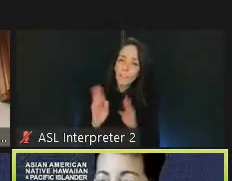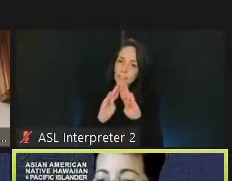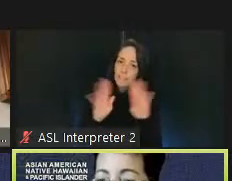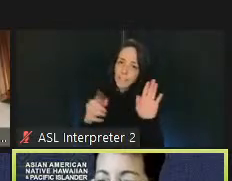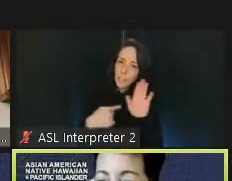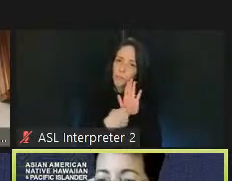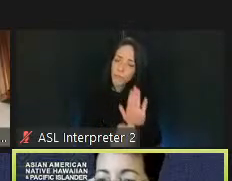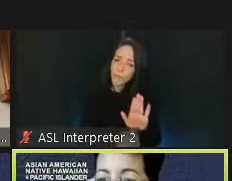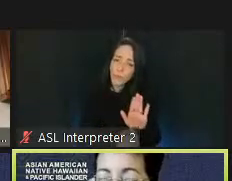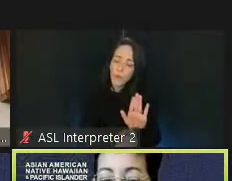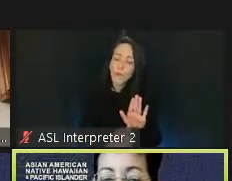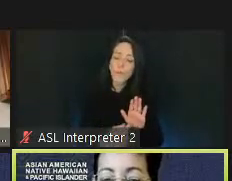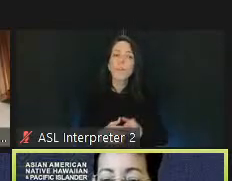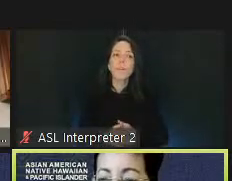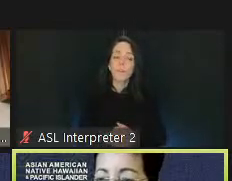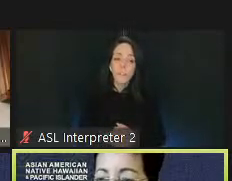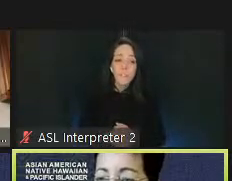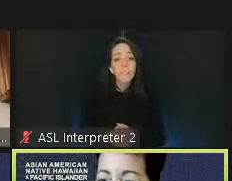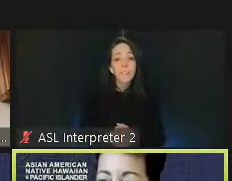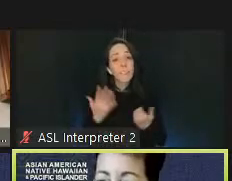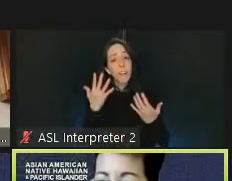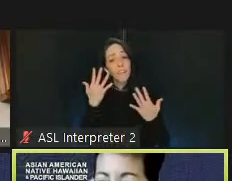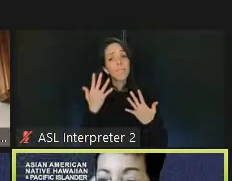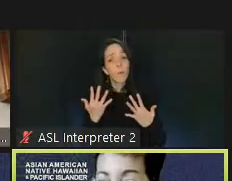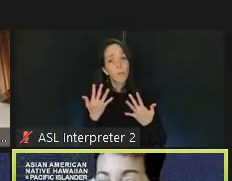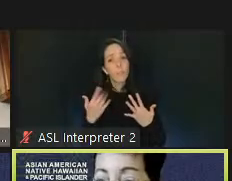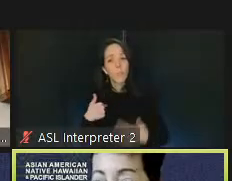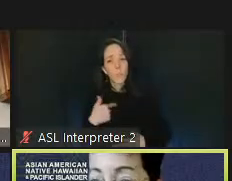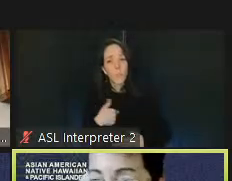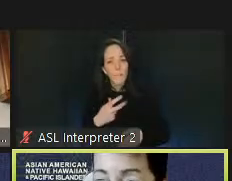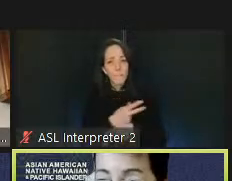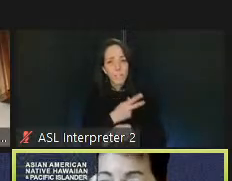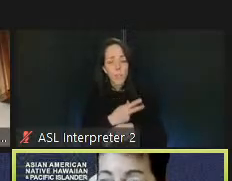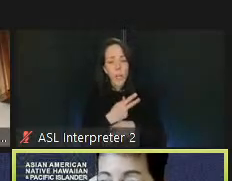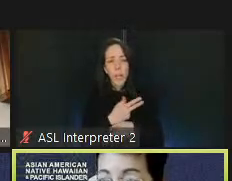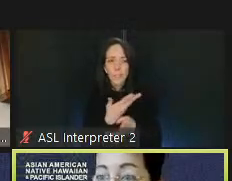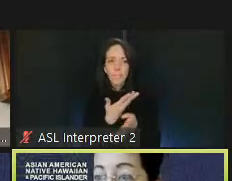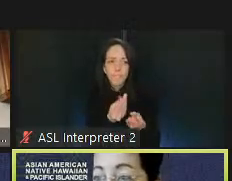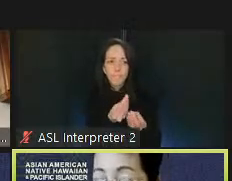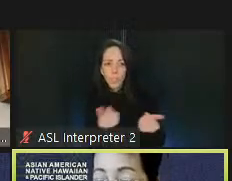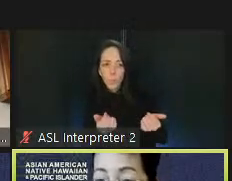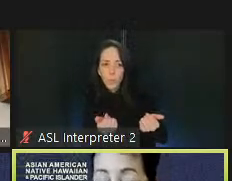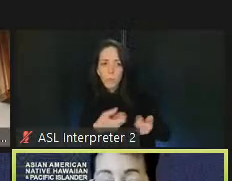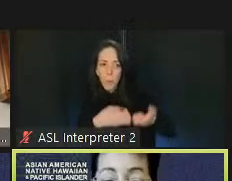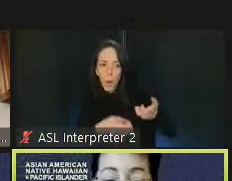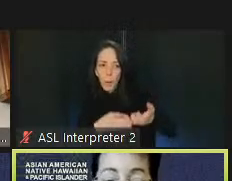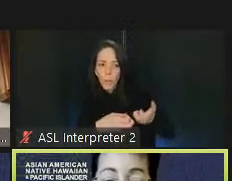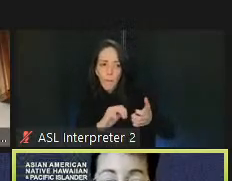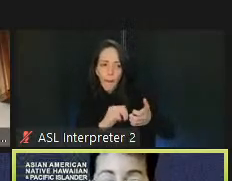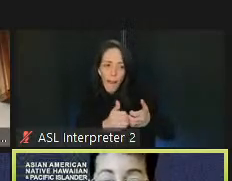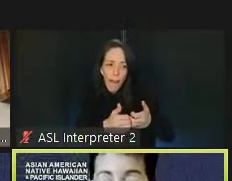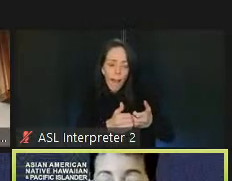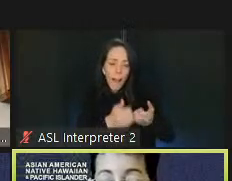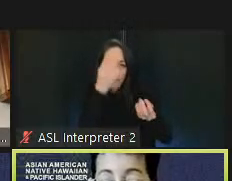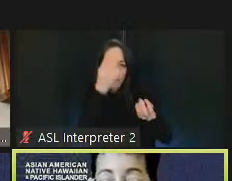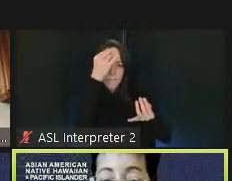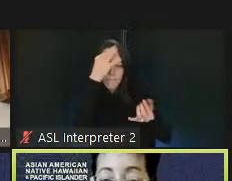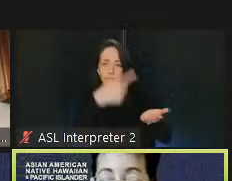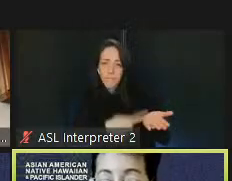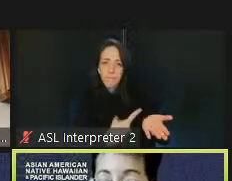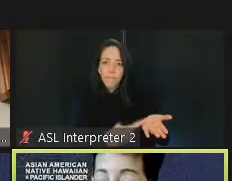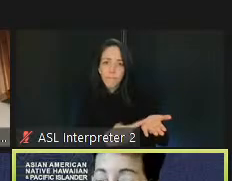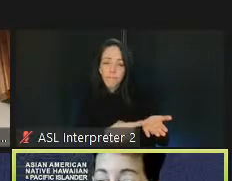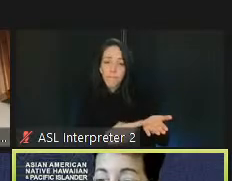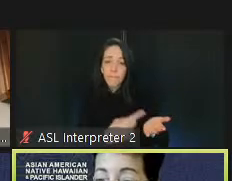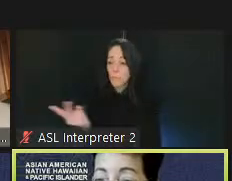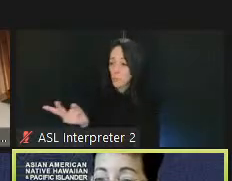we're having to work out solutions, and you and Ms. Angie and the department heads